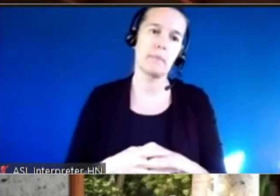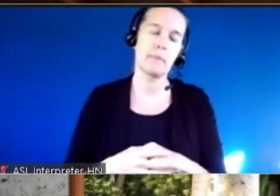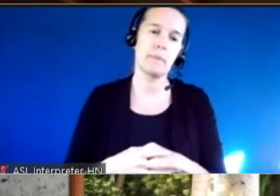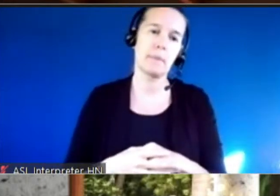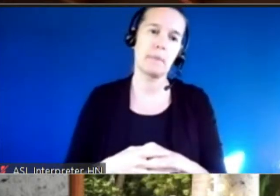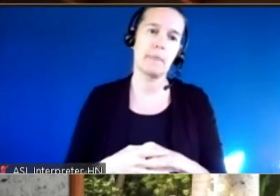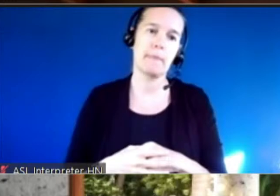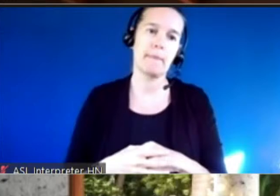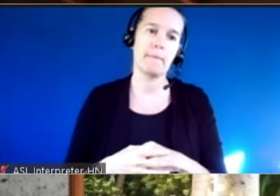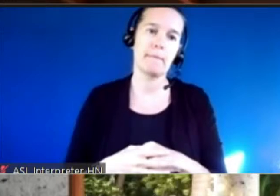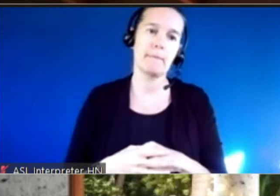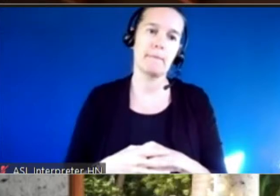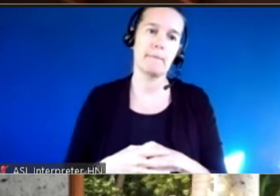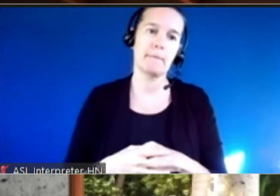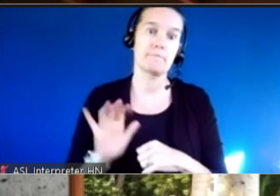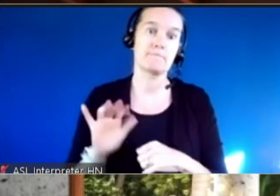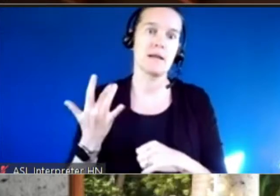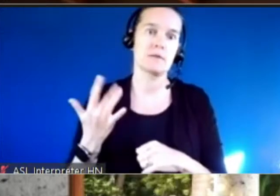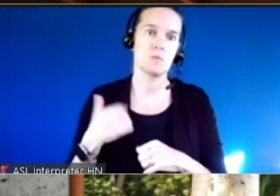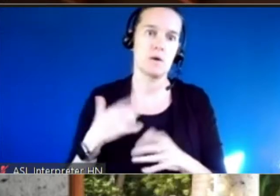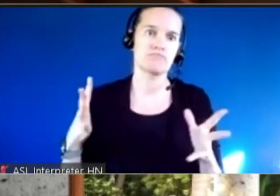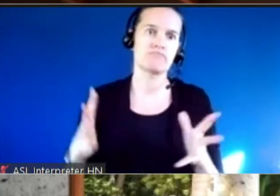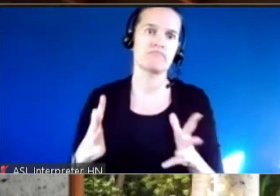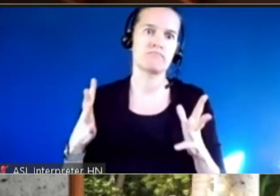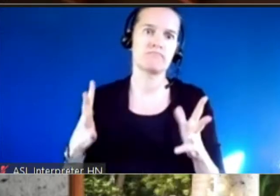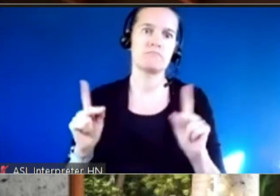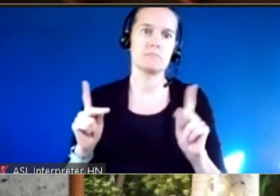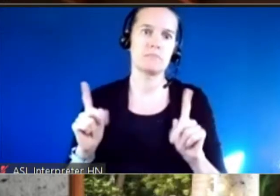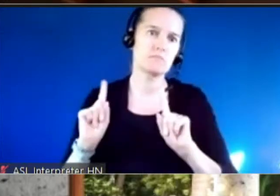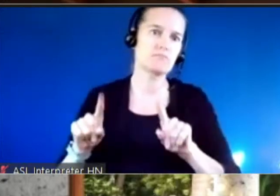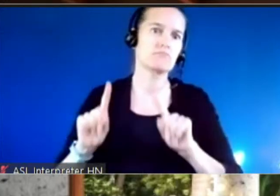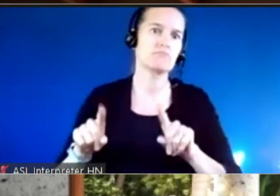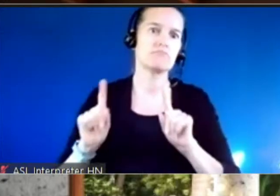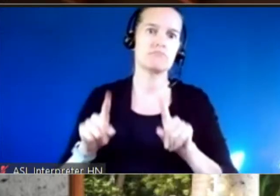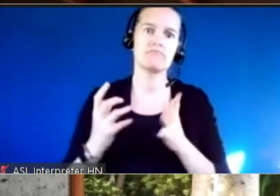really why we want to encourage this testing. And I know, as it does